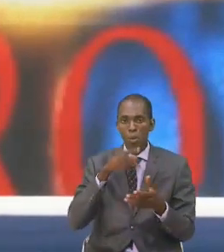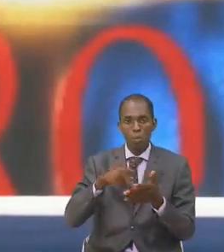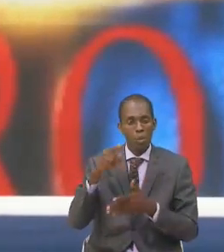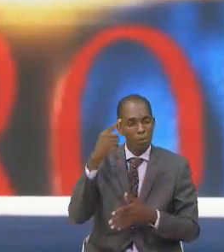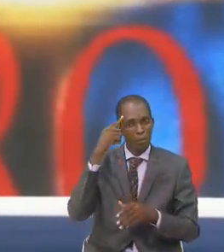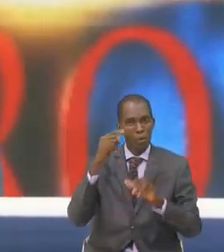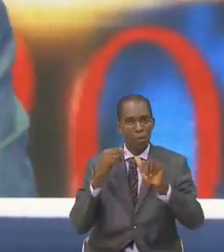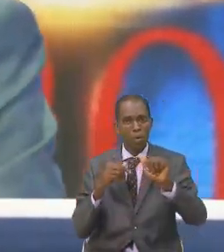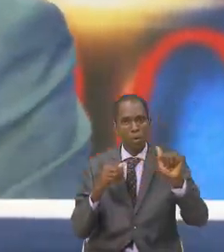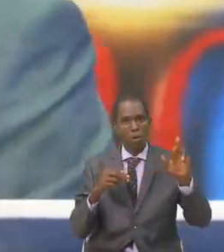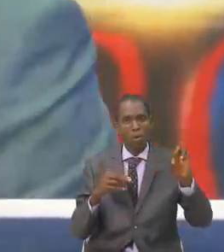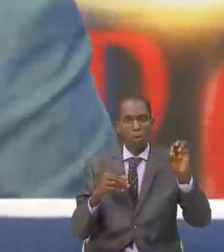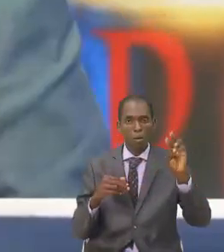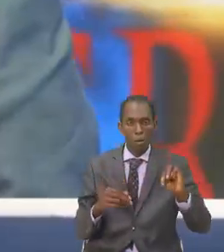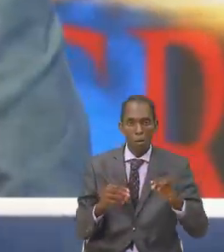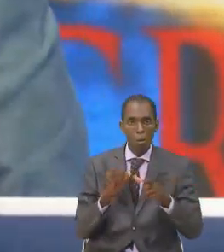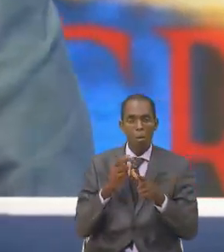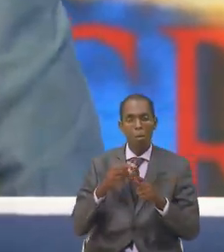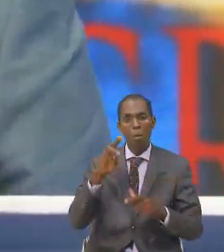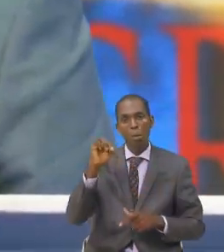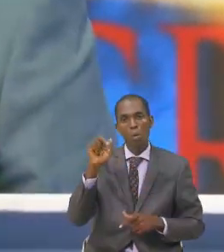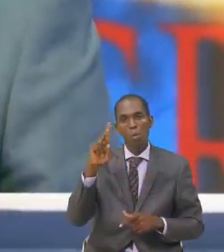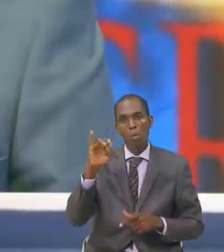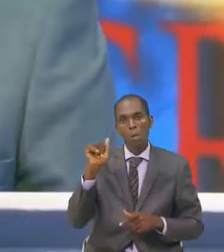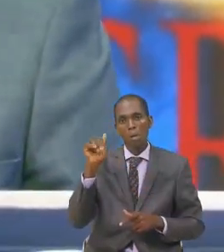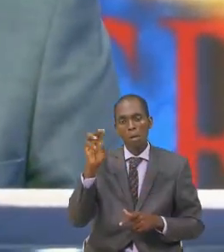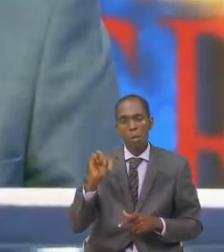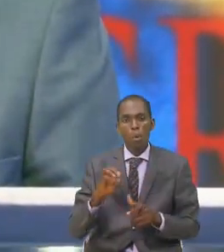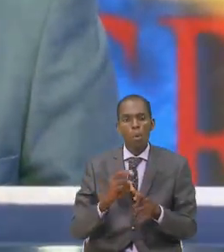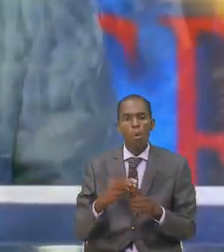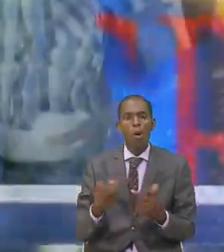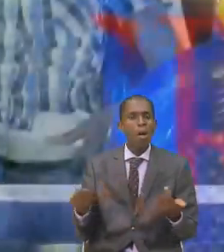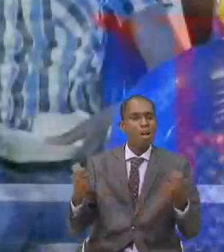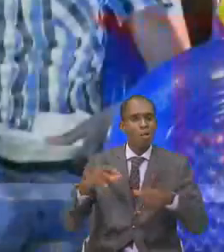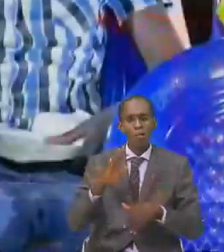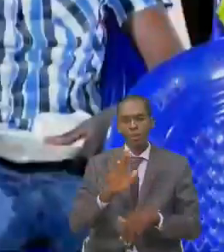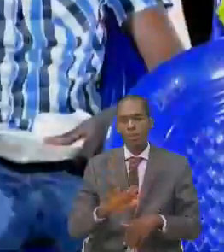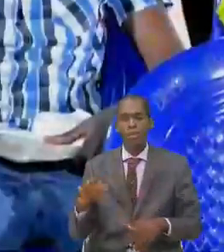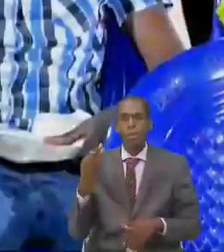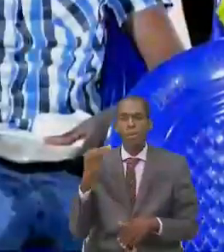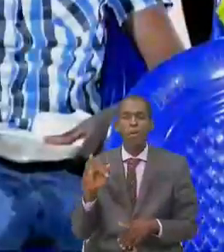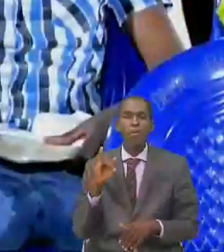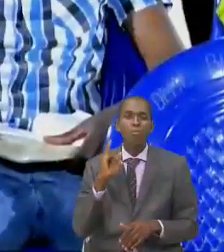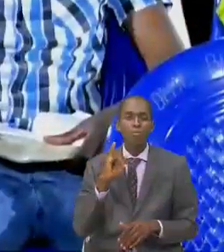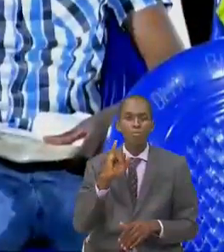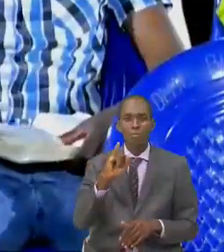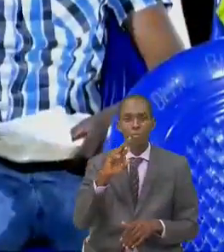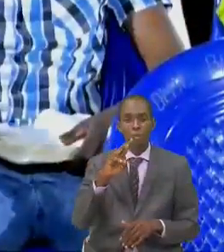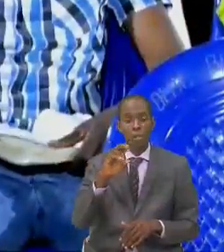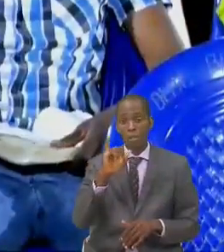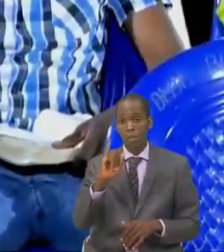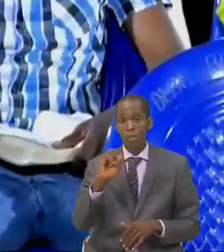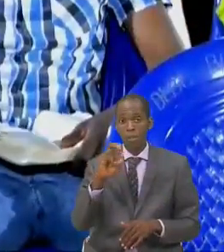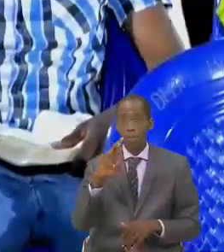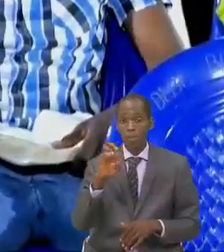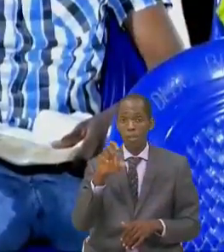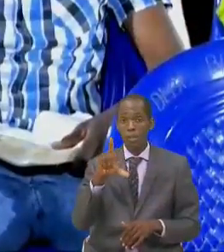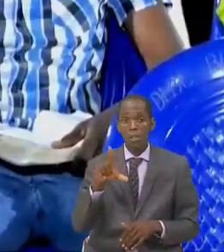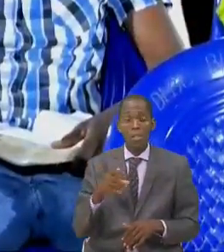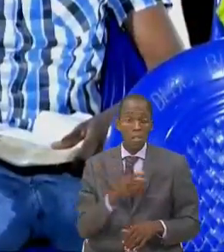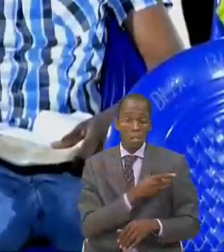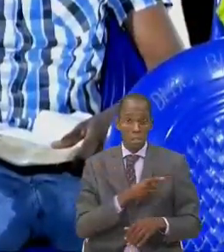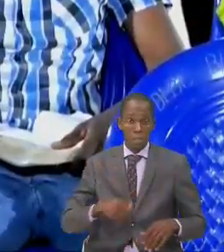Moses could not pay for Aaron, or pay for Miriam, or pay for any of the children of